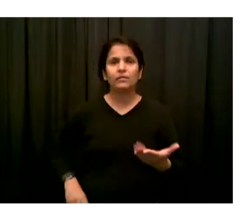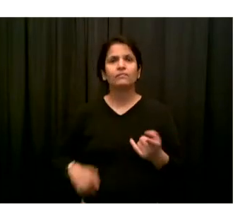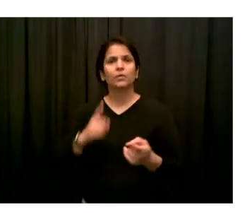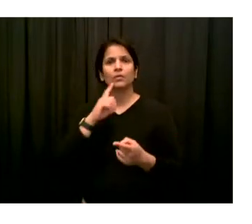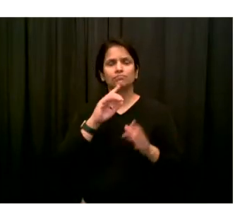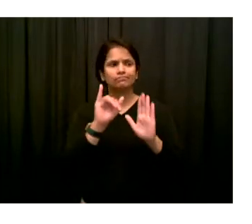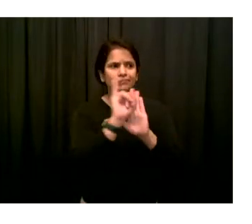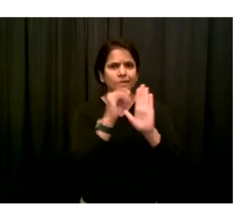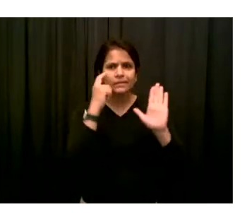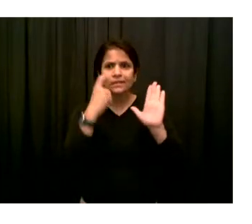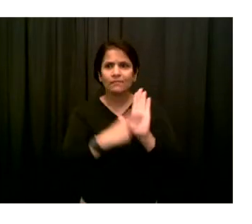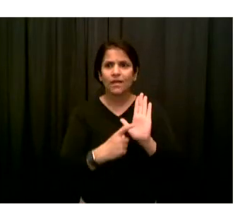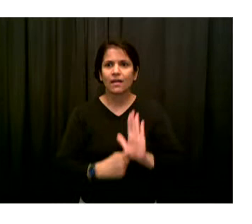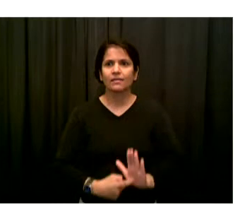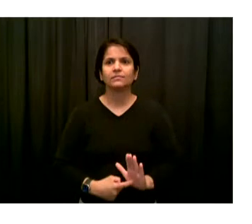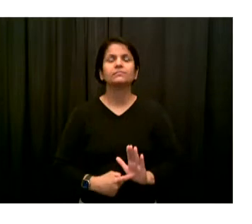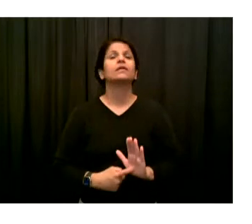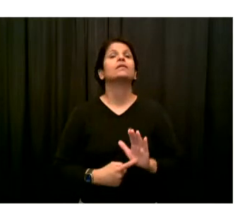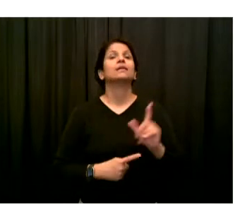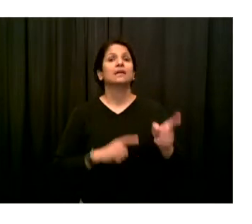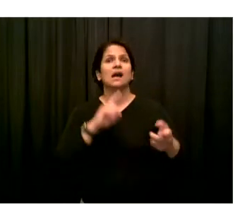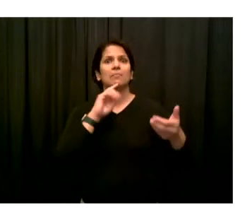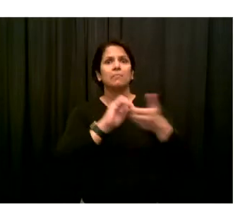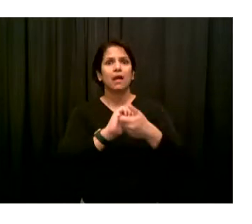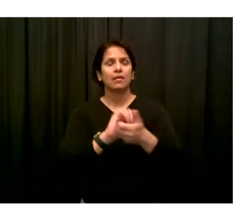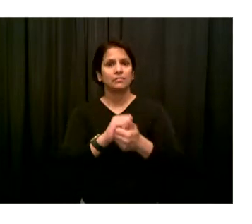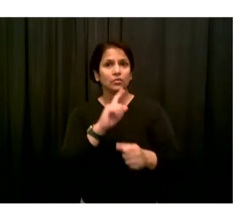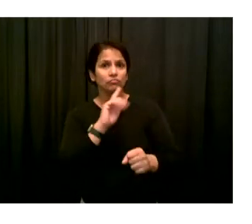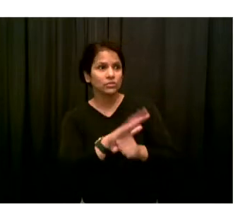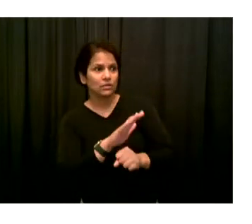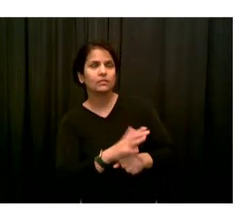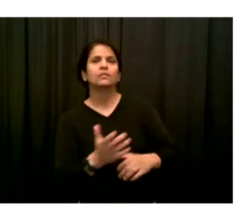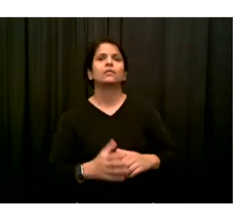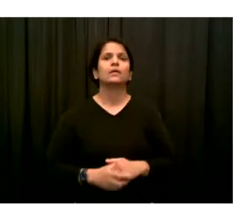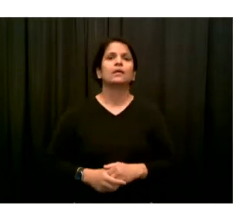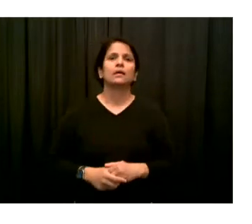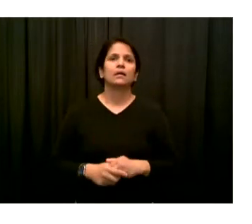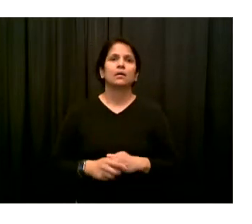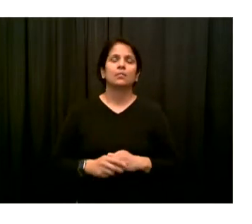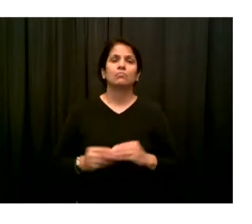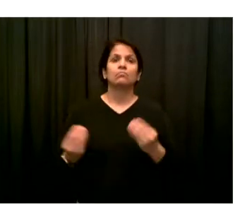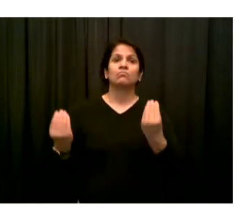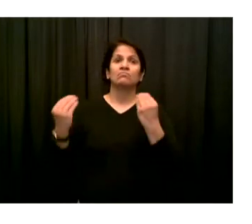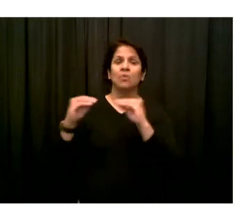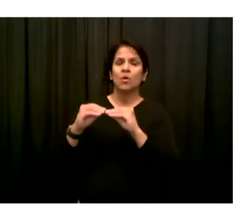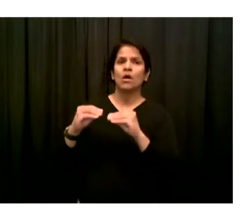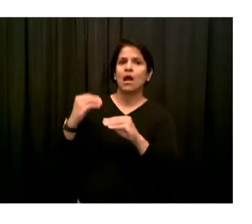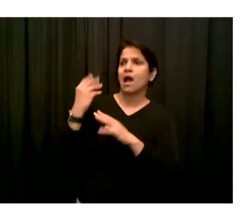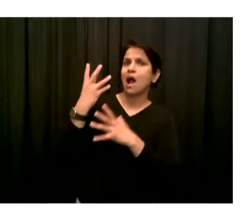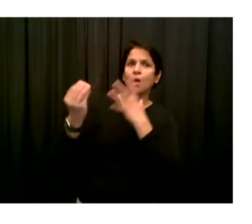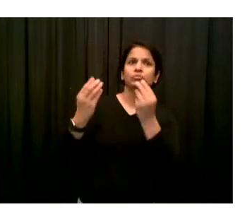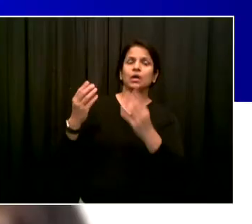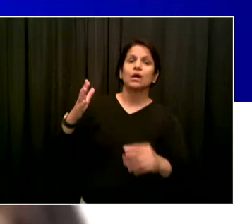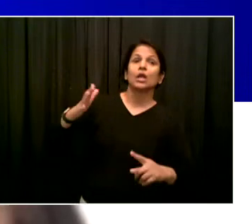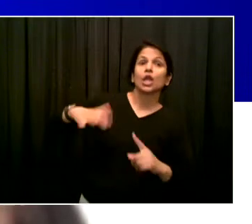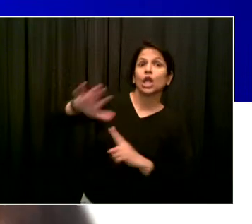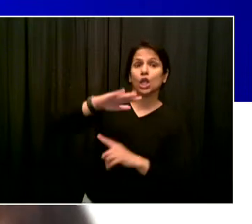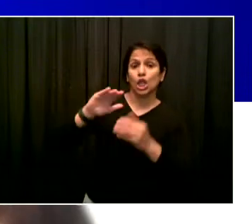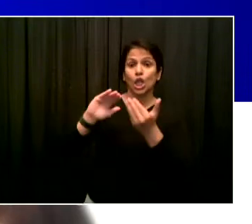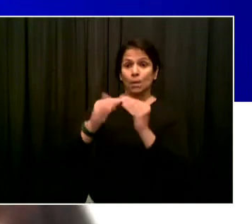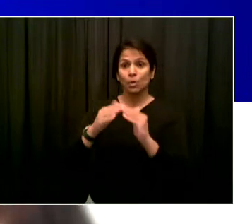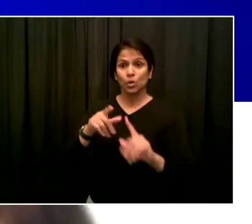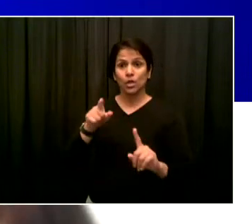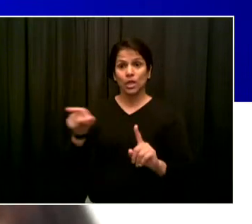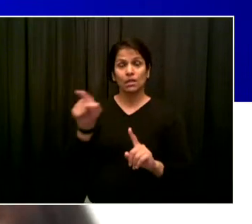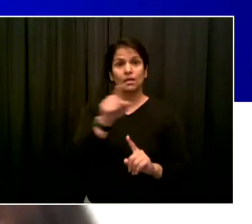and expanding community-based treatment options, particularly as we recover from the COVID-19 pandemic. Thank you. Thank you so